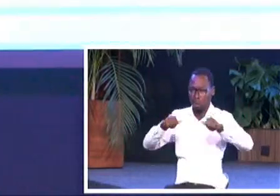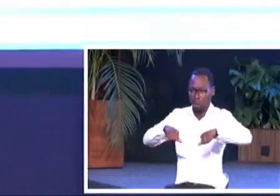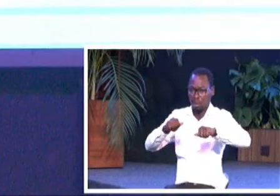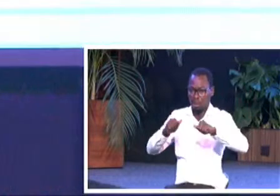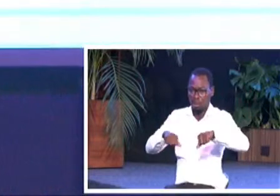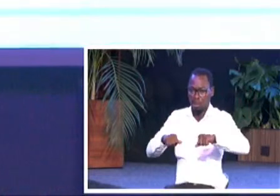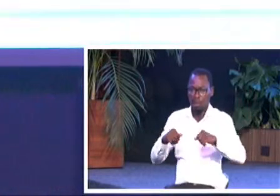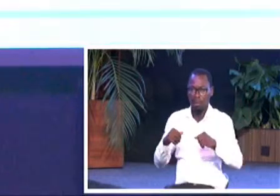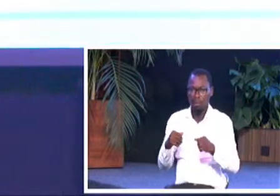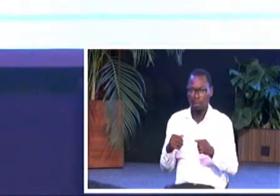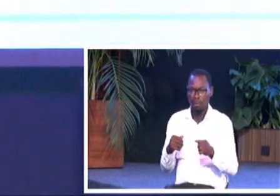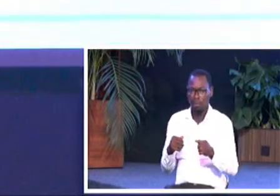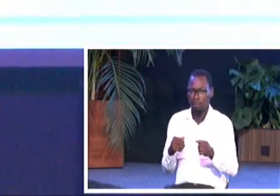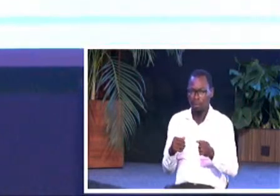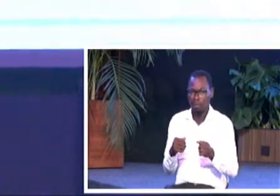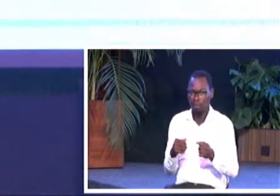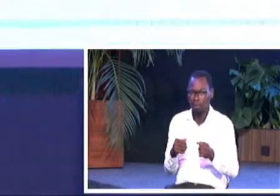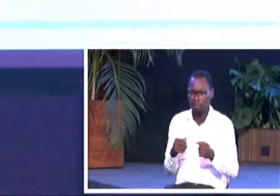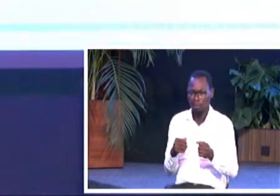quantity that will work.